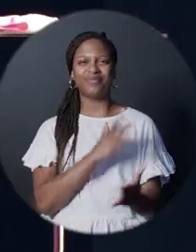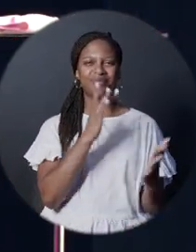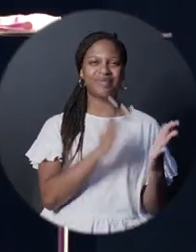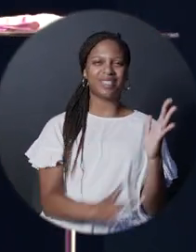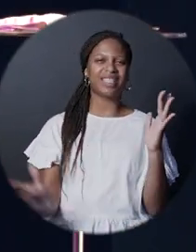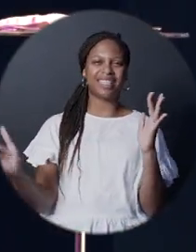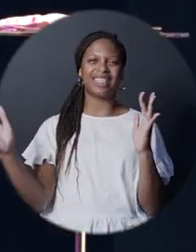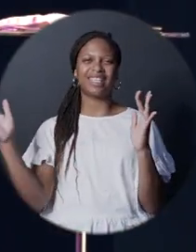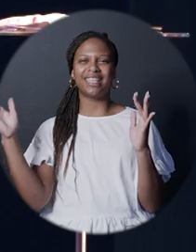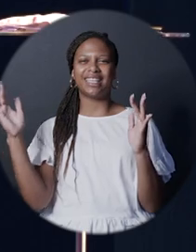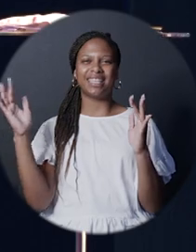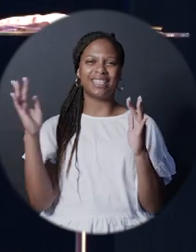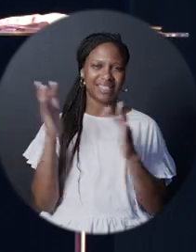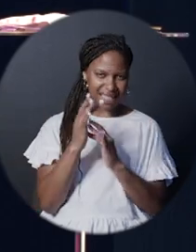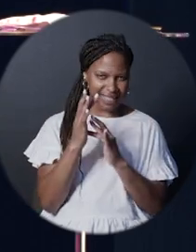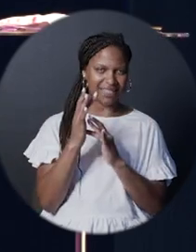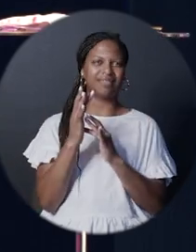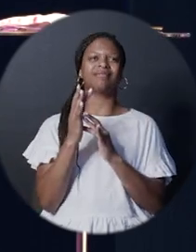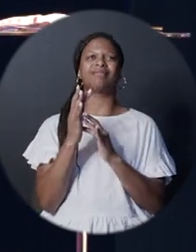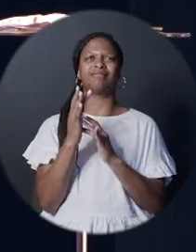Jesus. Say Jesus.